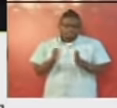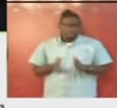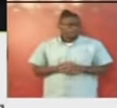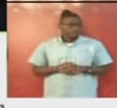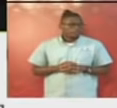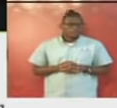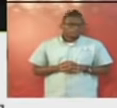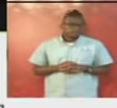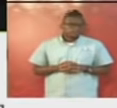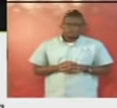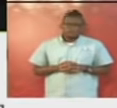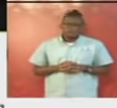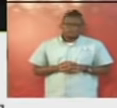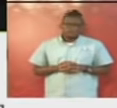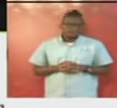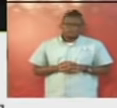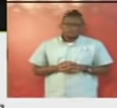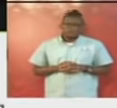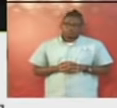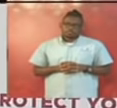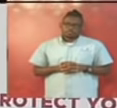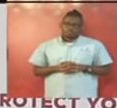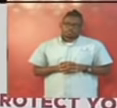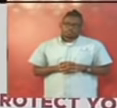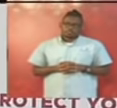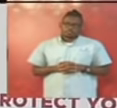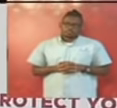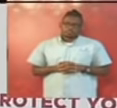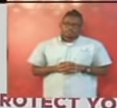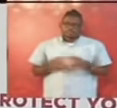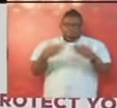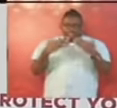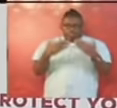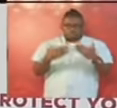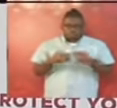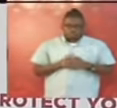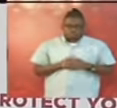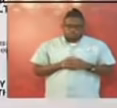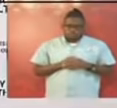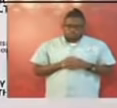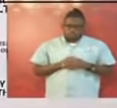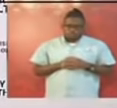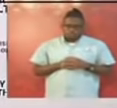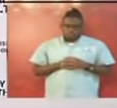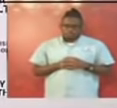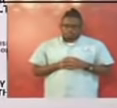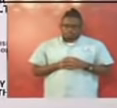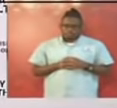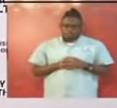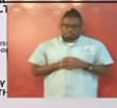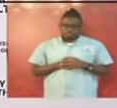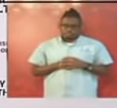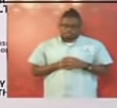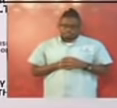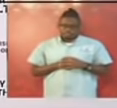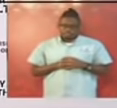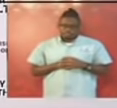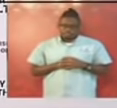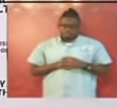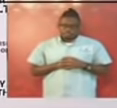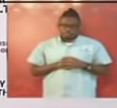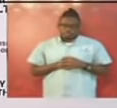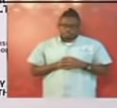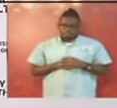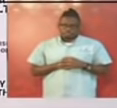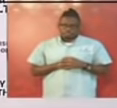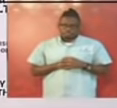for the outcome of suicide. Thank you for your attention. Thank you very much, Dr. Othello. And next we go